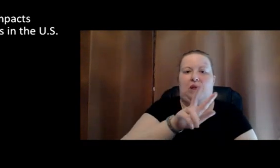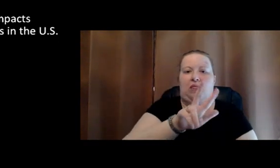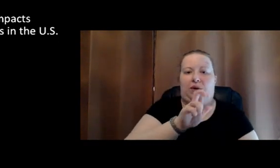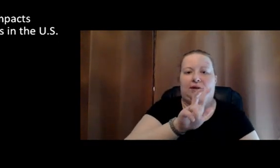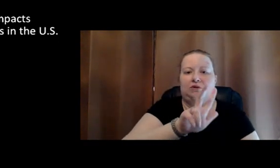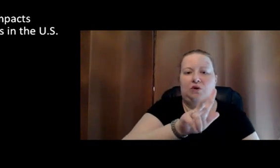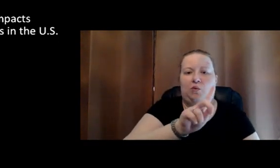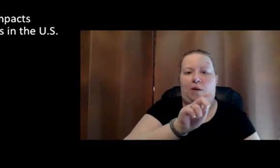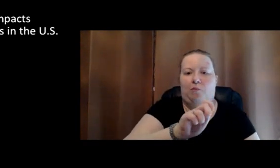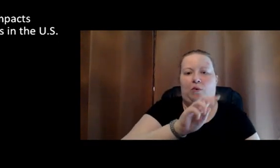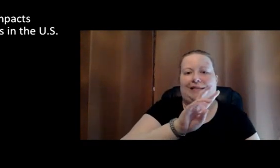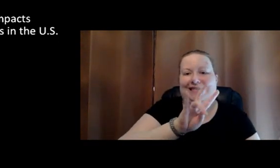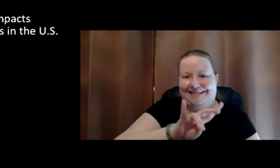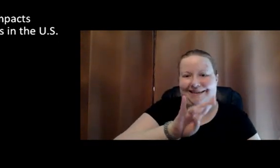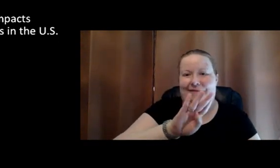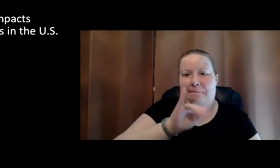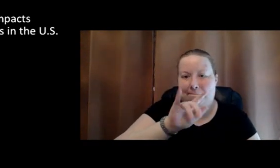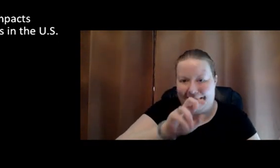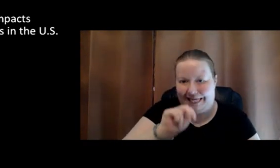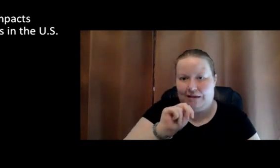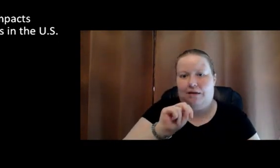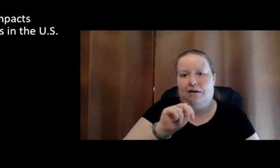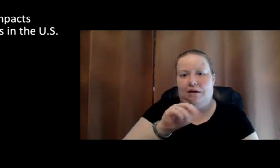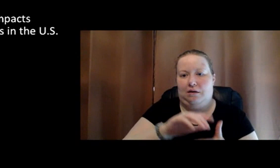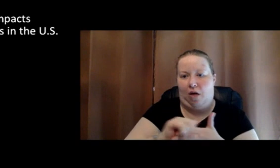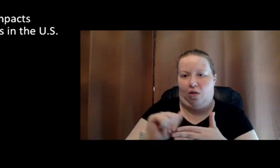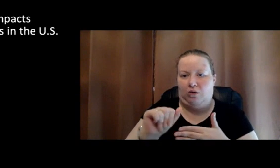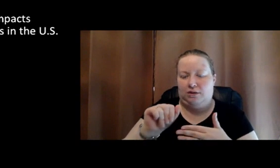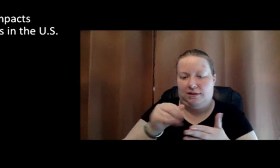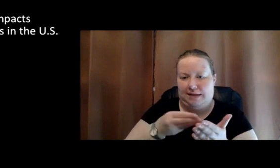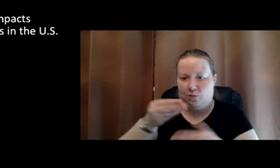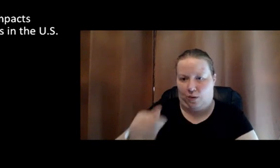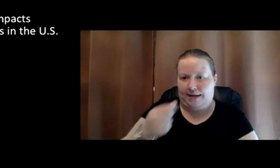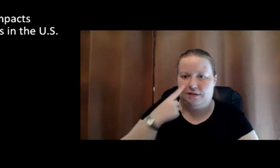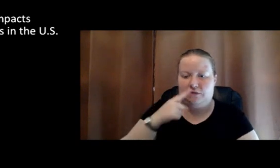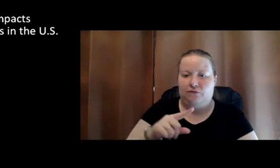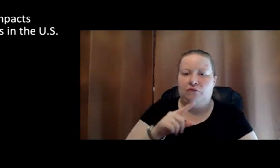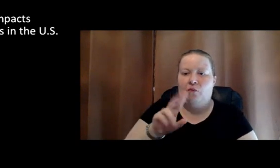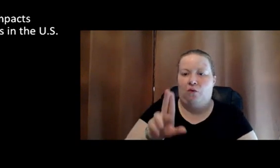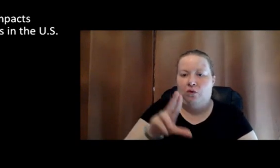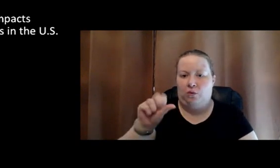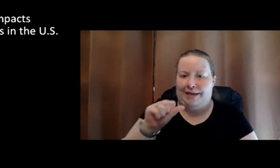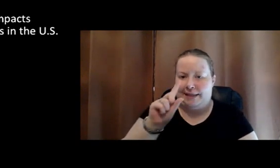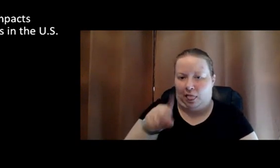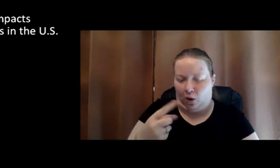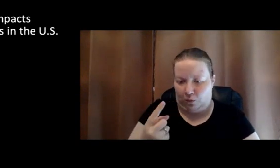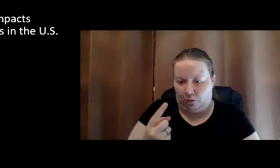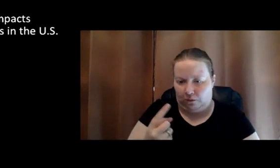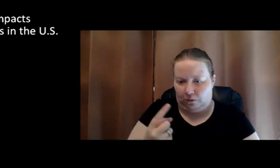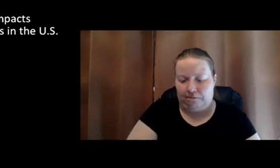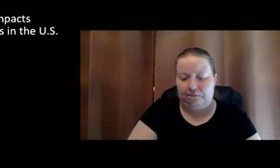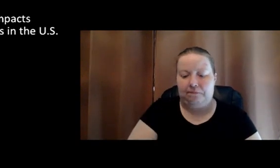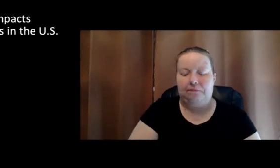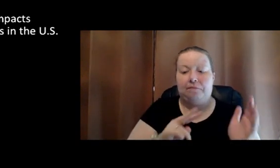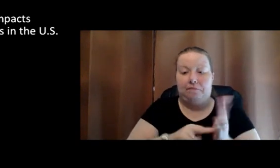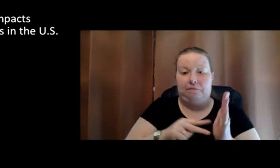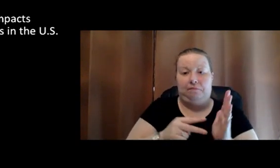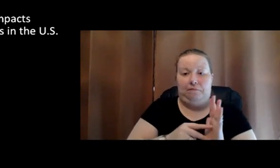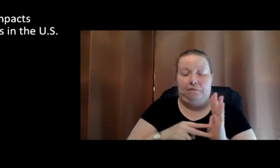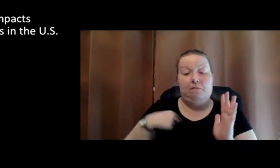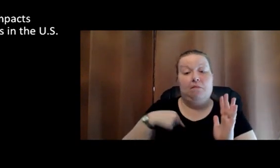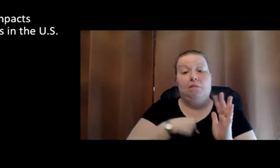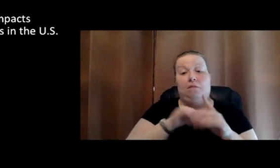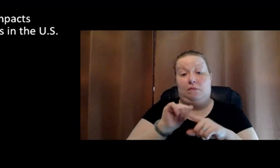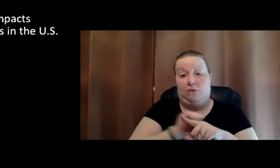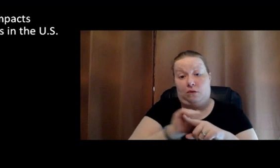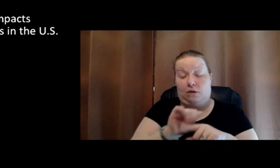billion in wages per year in the United States alone. So what this means is, when we actually train computer